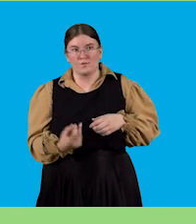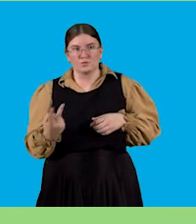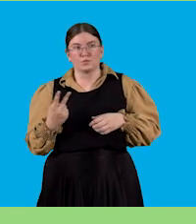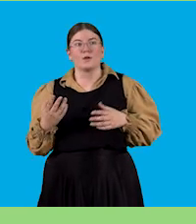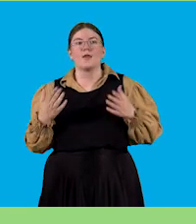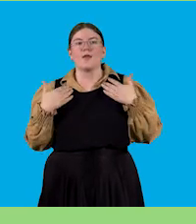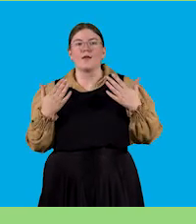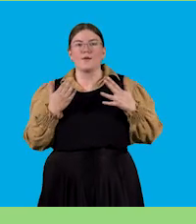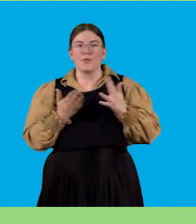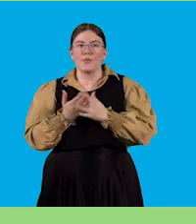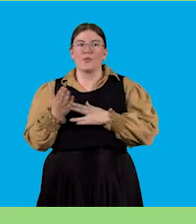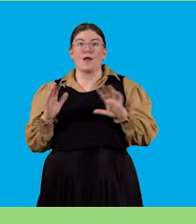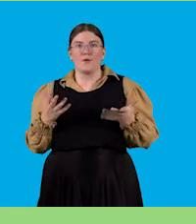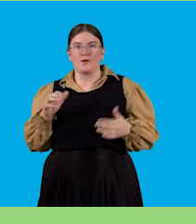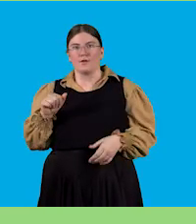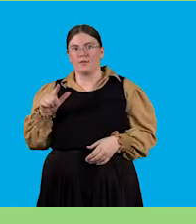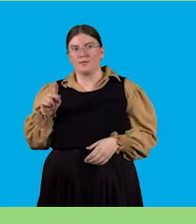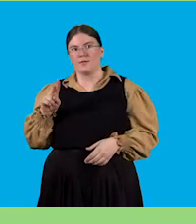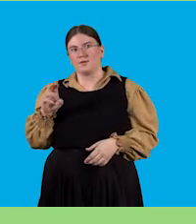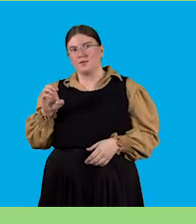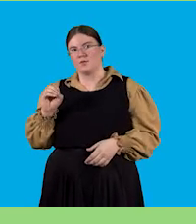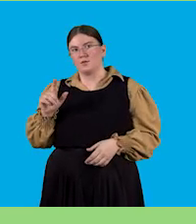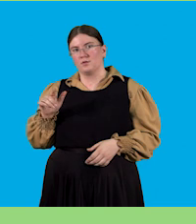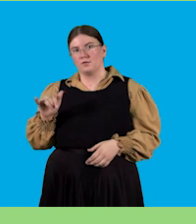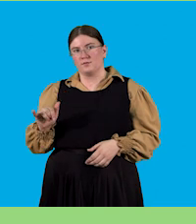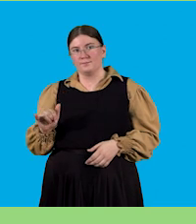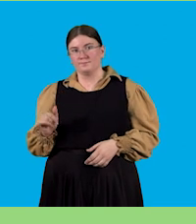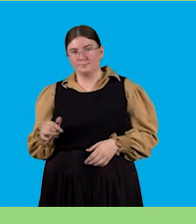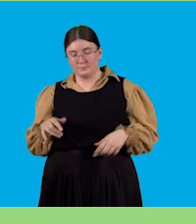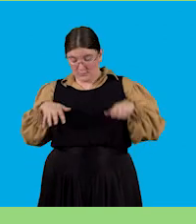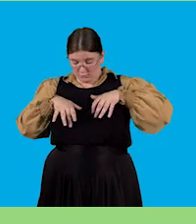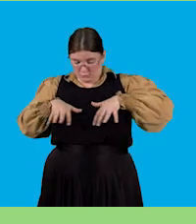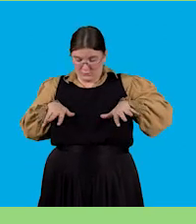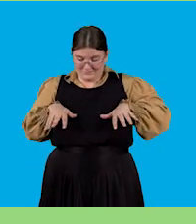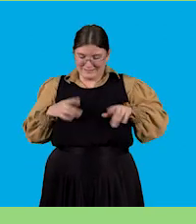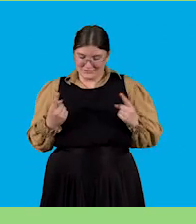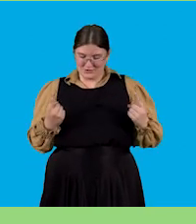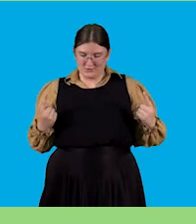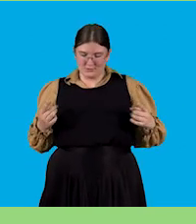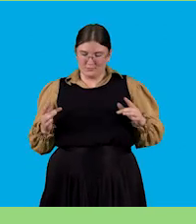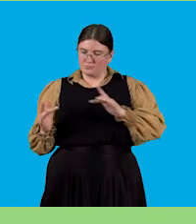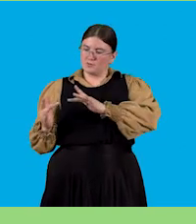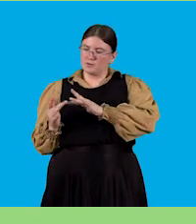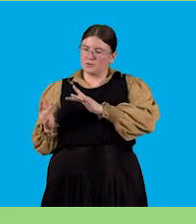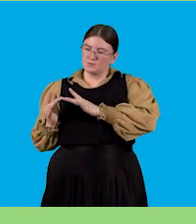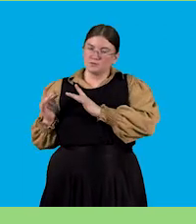So the alveoli, so each of the bronchioles are connected to the alveoli.